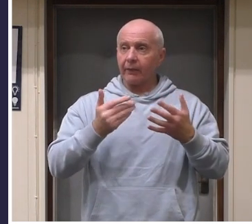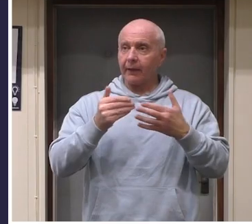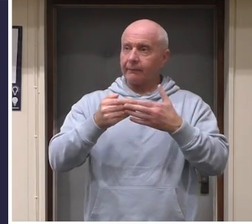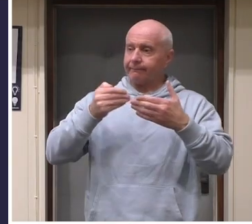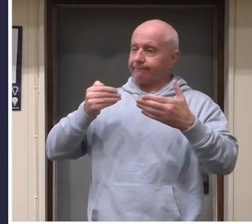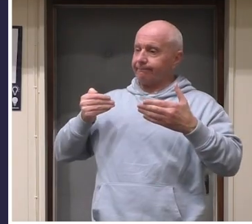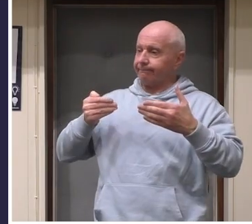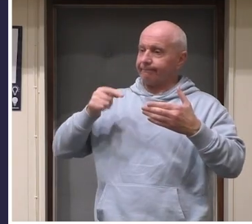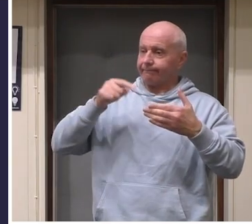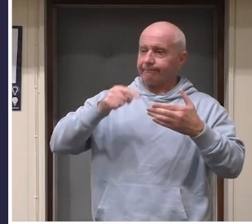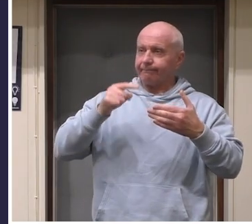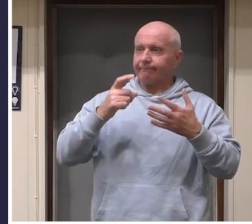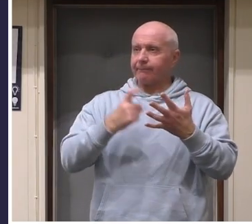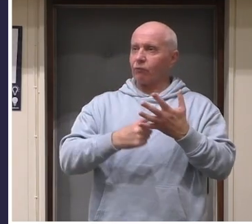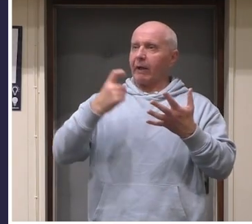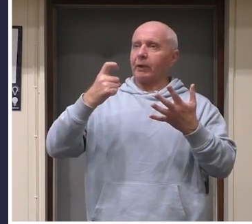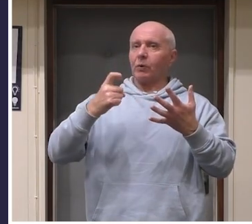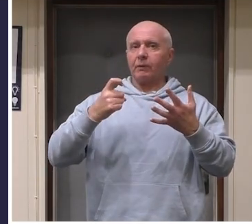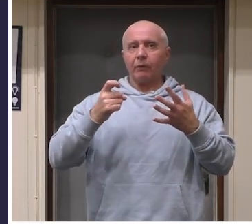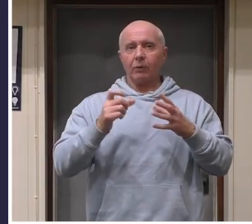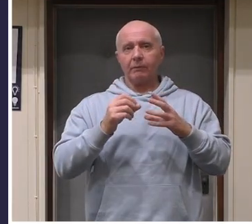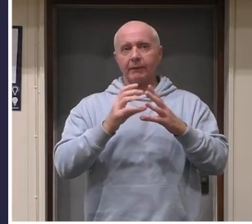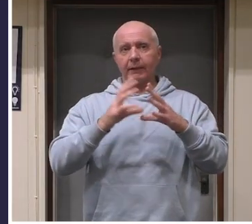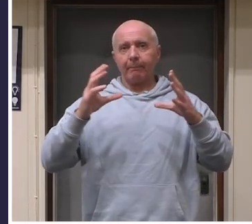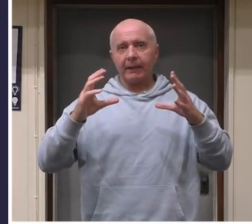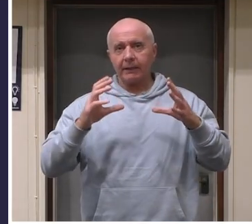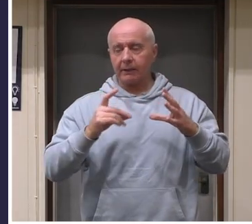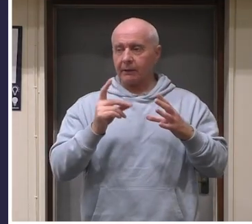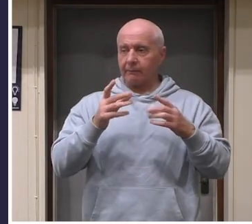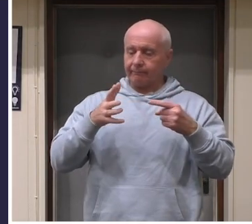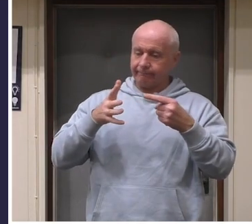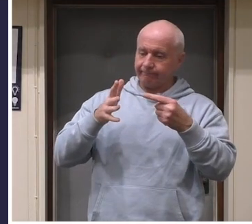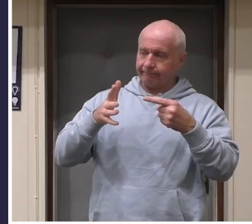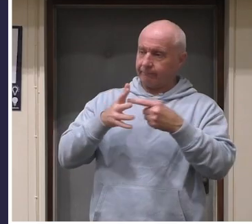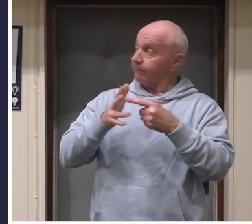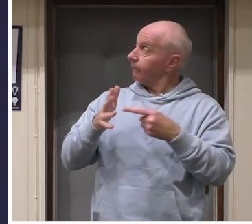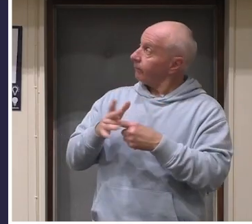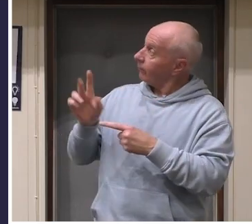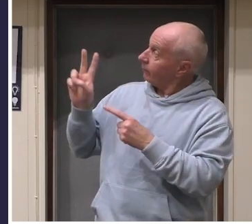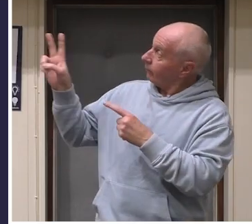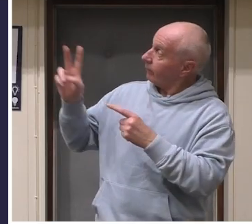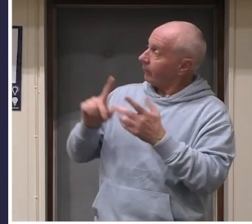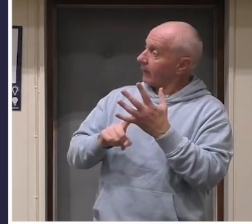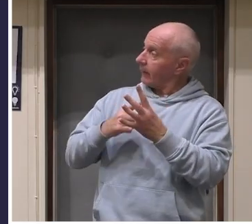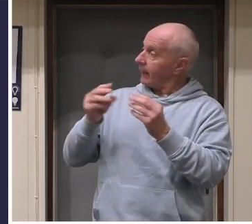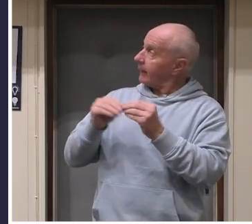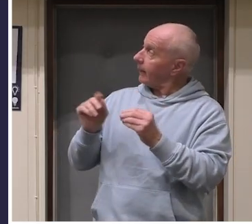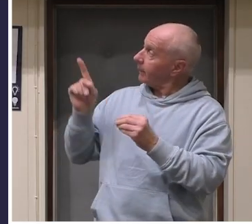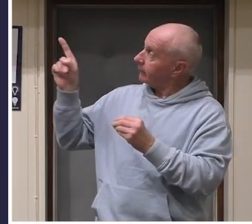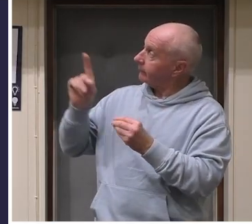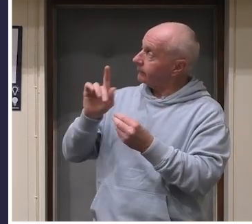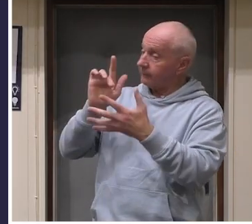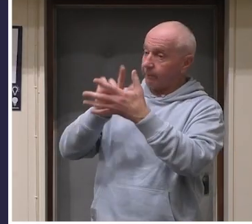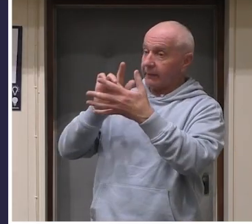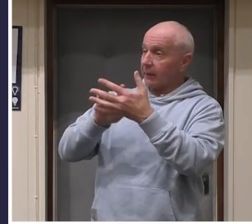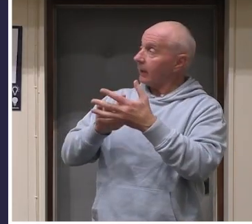record holder for the biggest superposition that's ever been created. And this is a picture from our lab where if you look right in the middle over